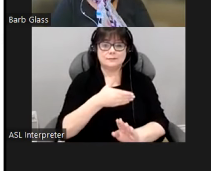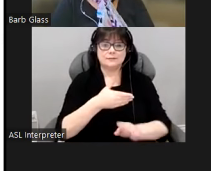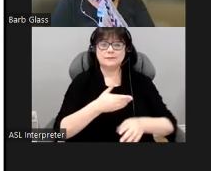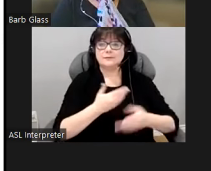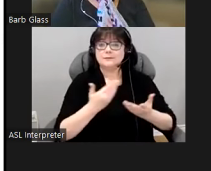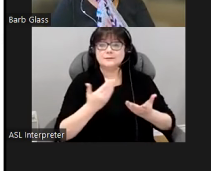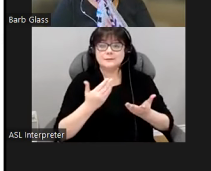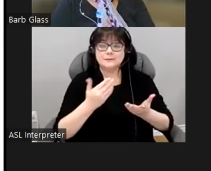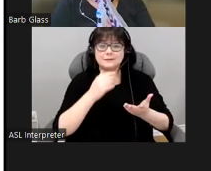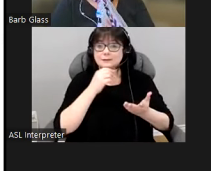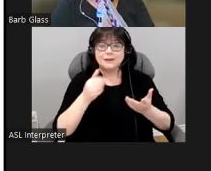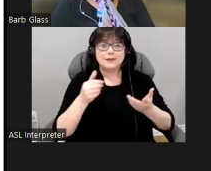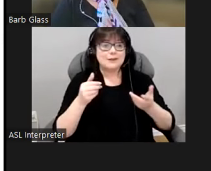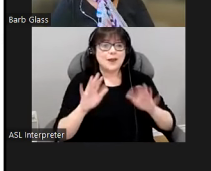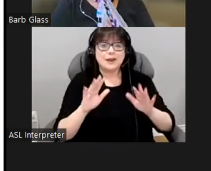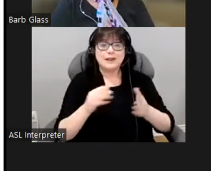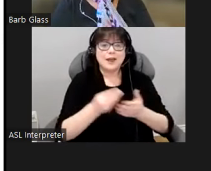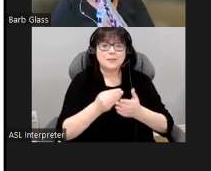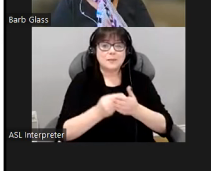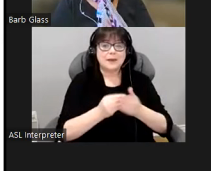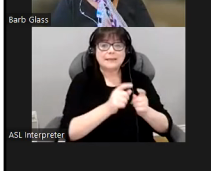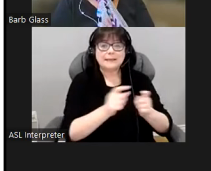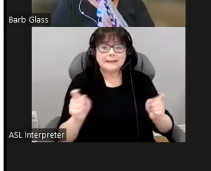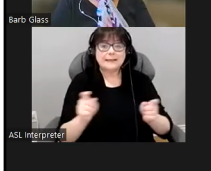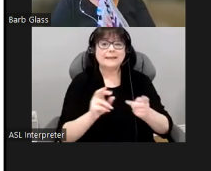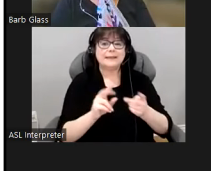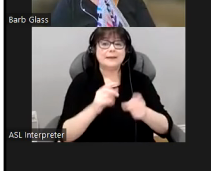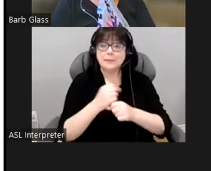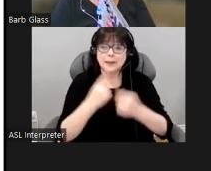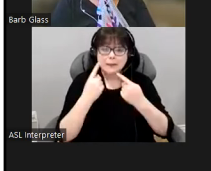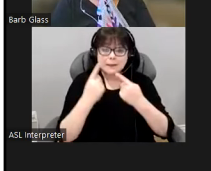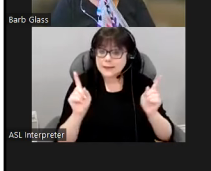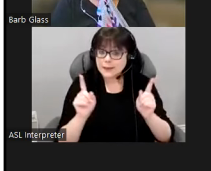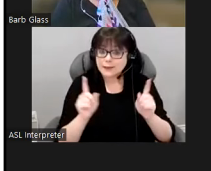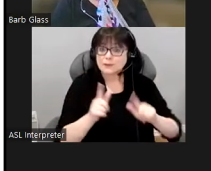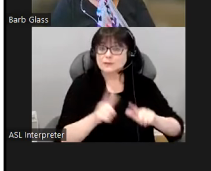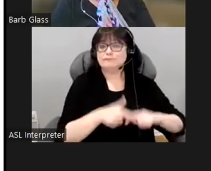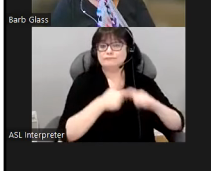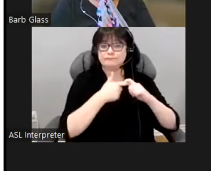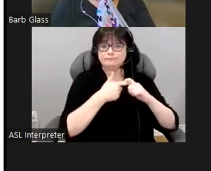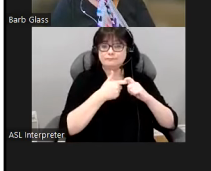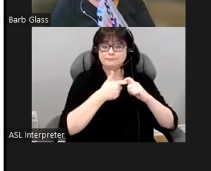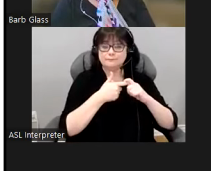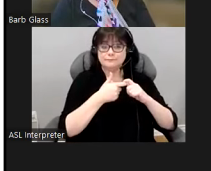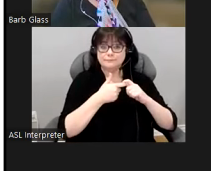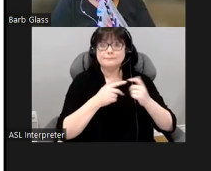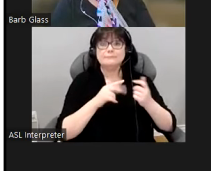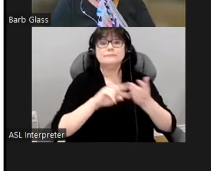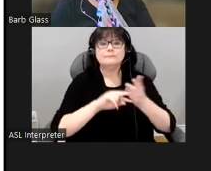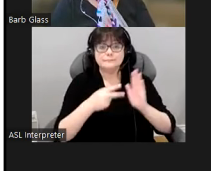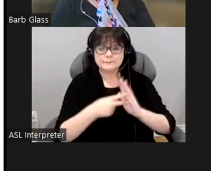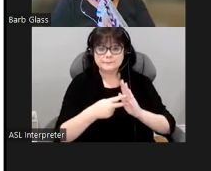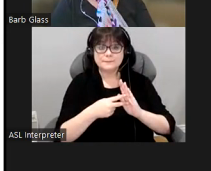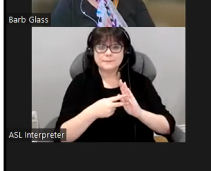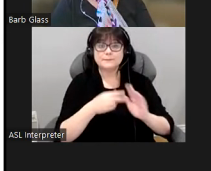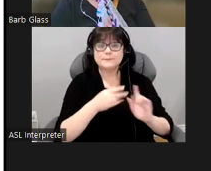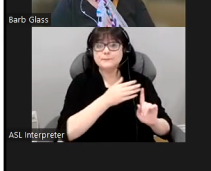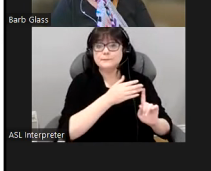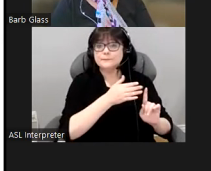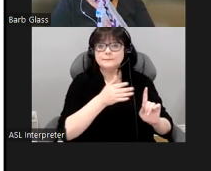to hand out any funding or make any announcements. So it turns out that it wasn't